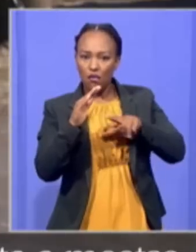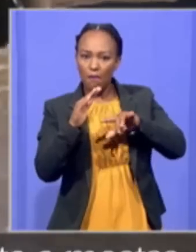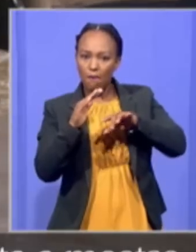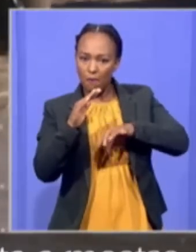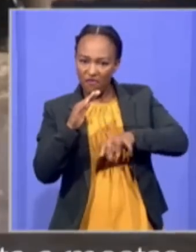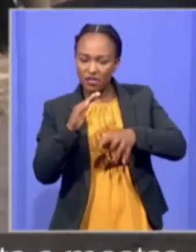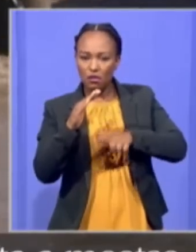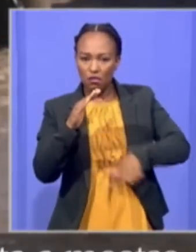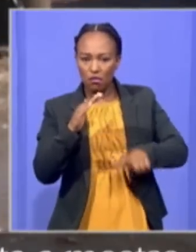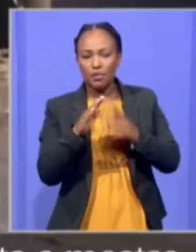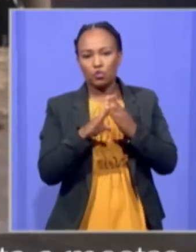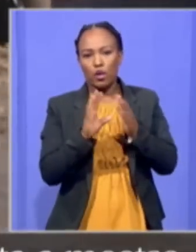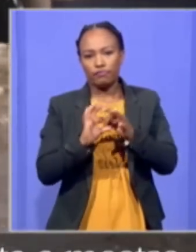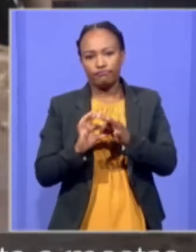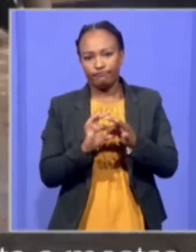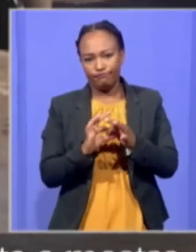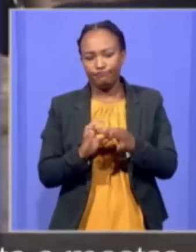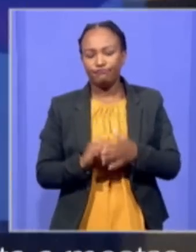nageng.